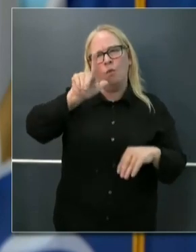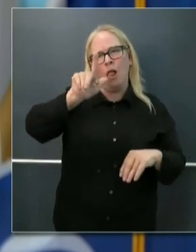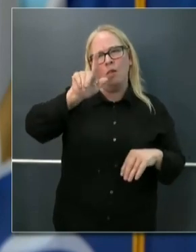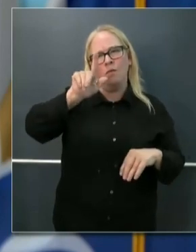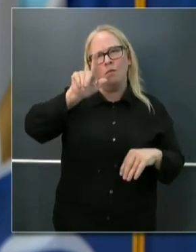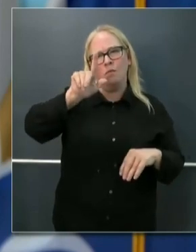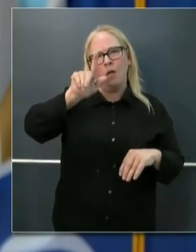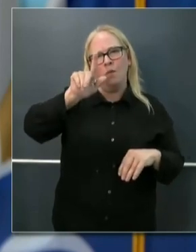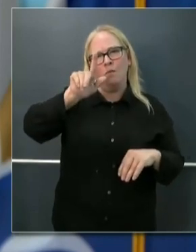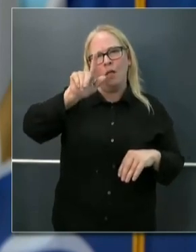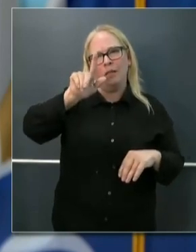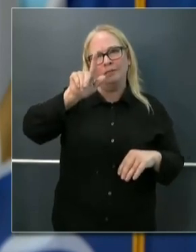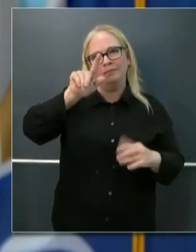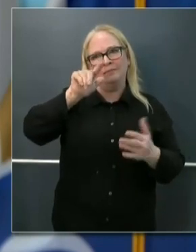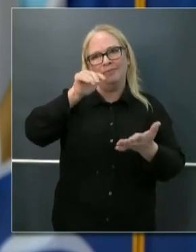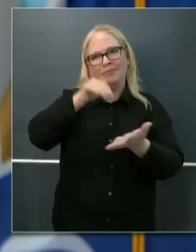patients